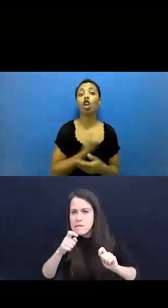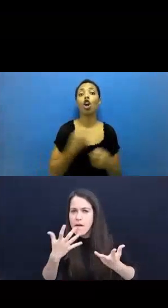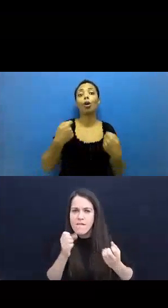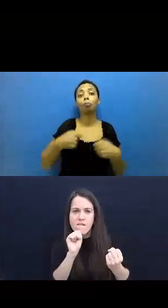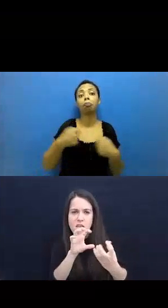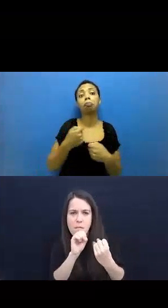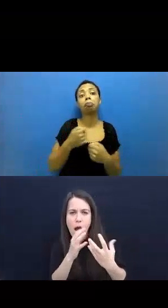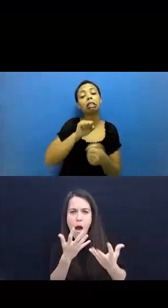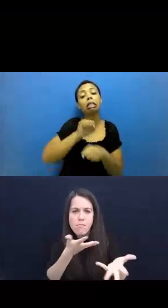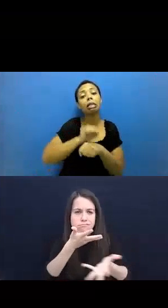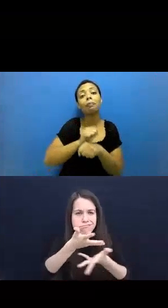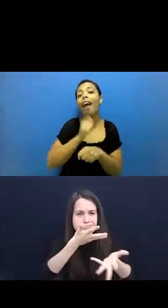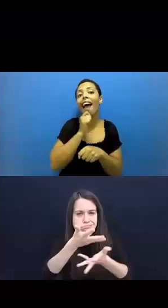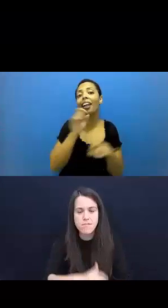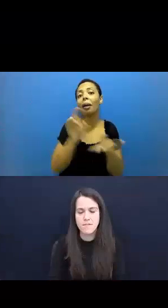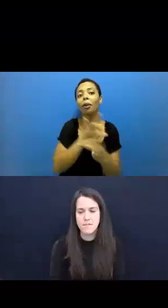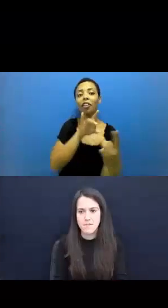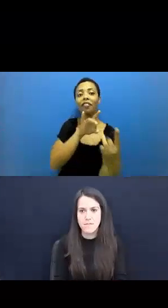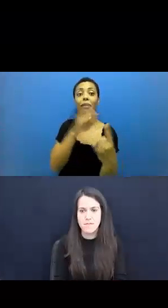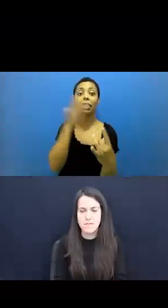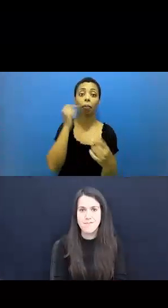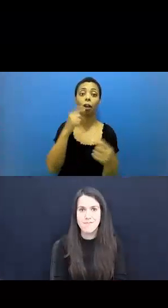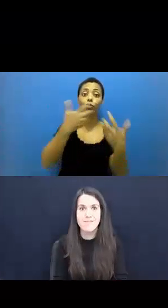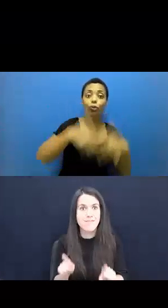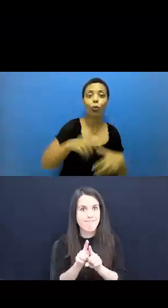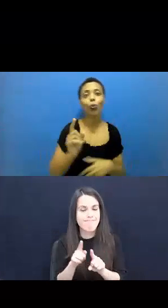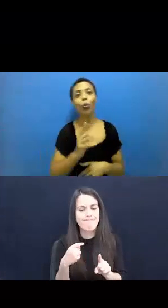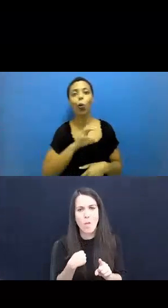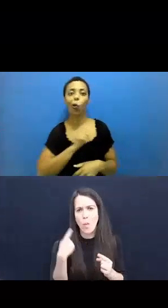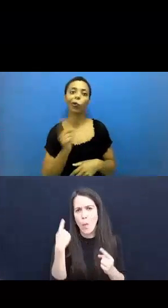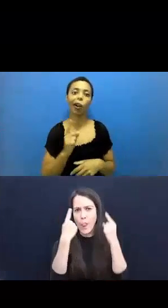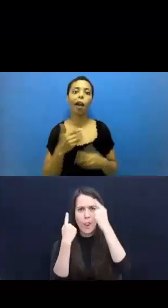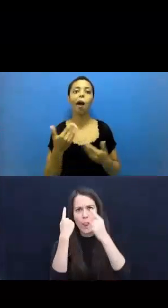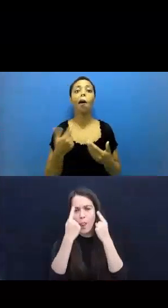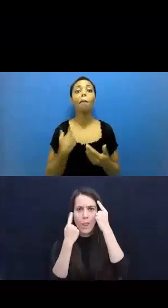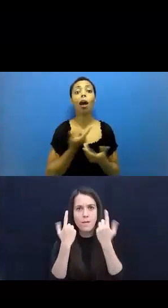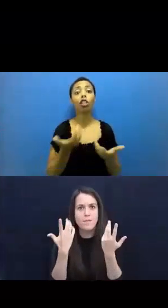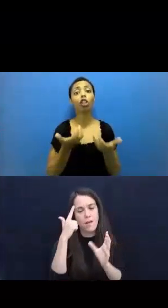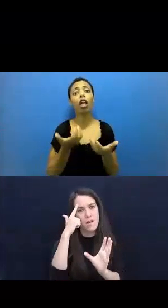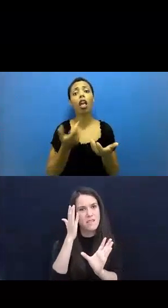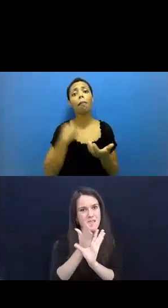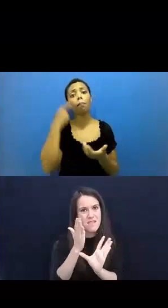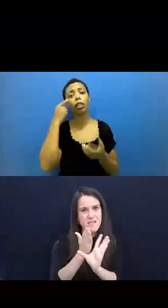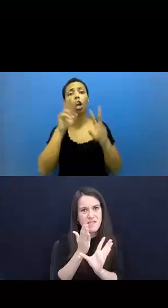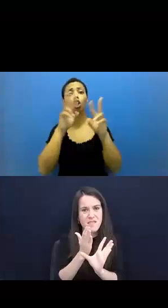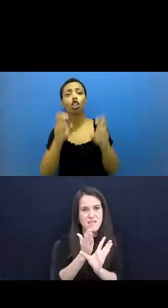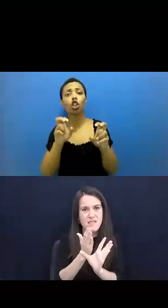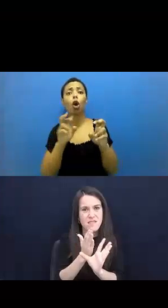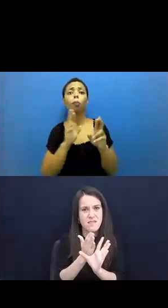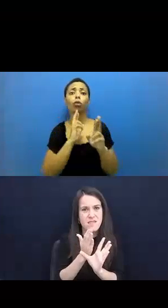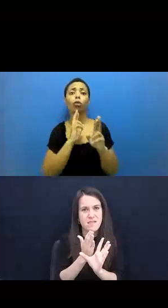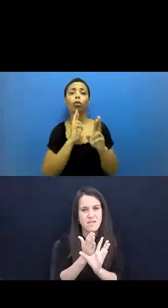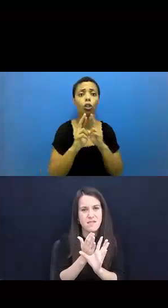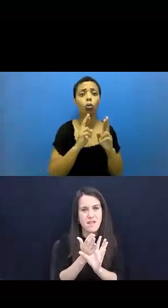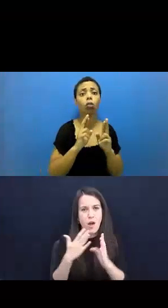feedback. We also had to consider the results of psychophysics experiments conducted by our